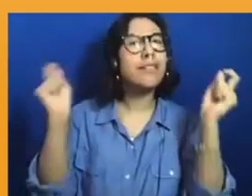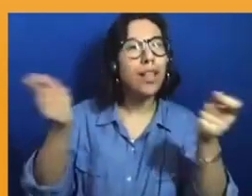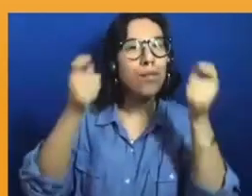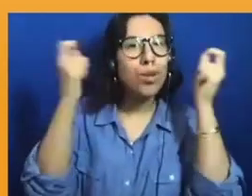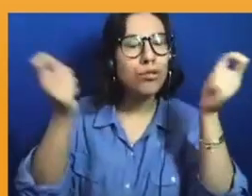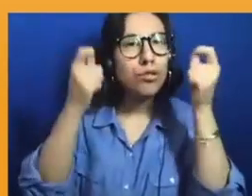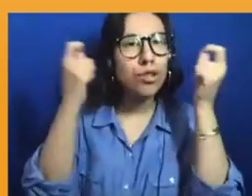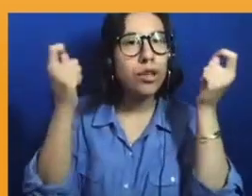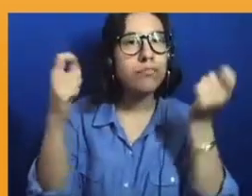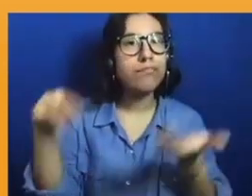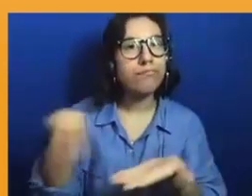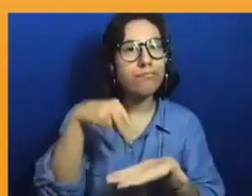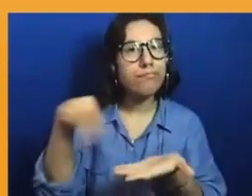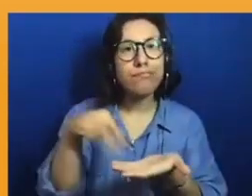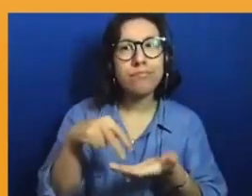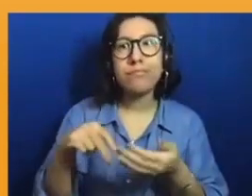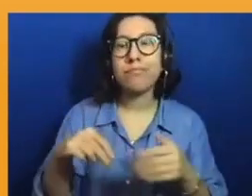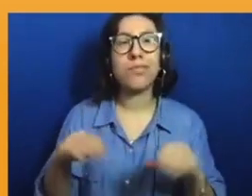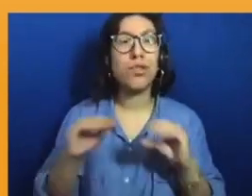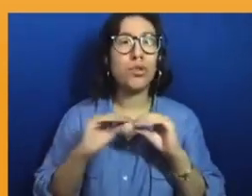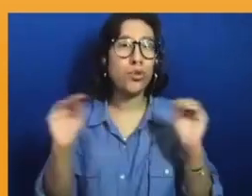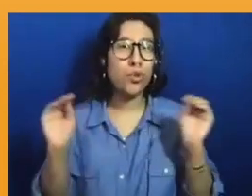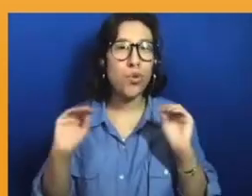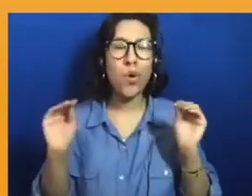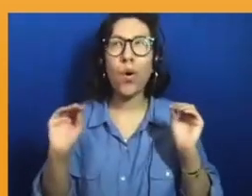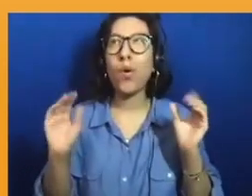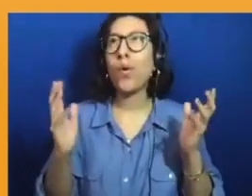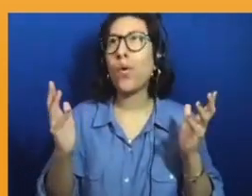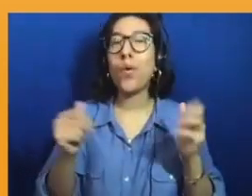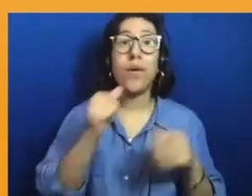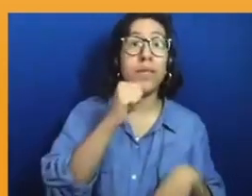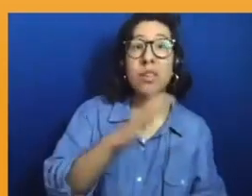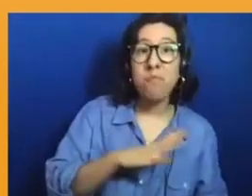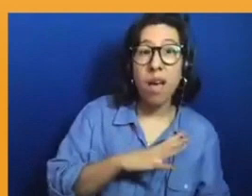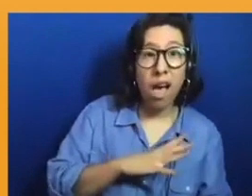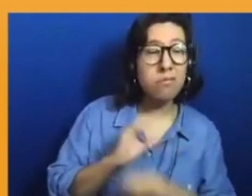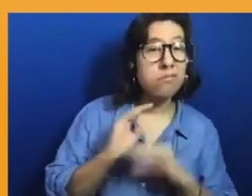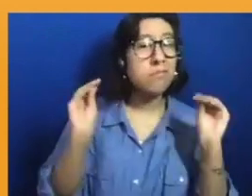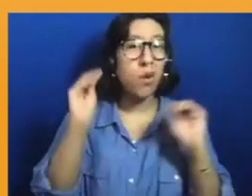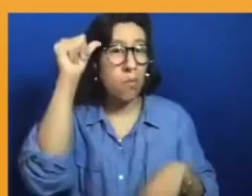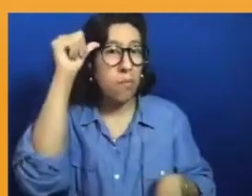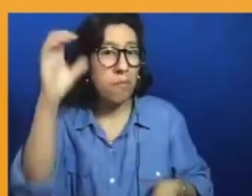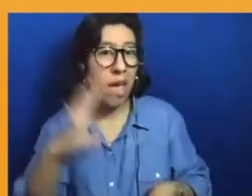dance, where there's no actually female or male,